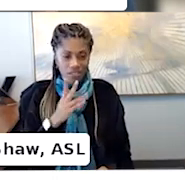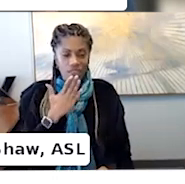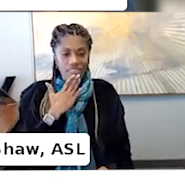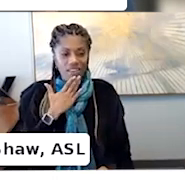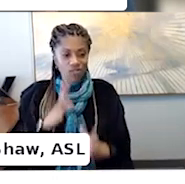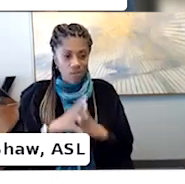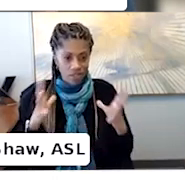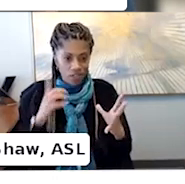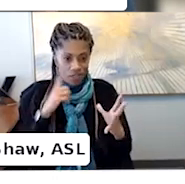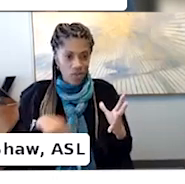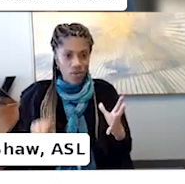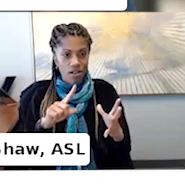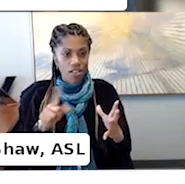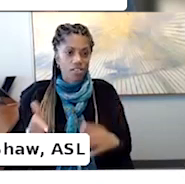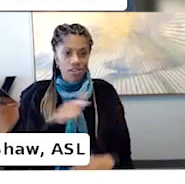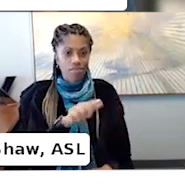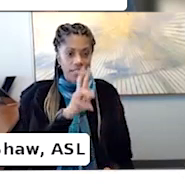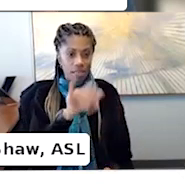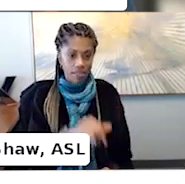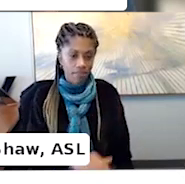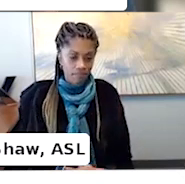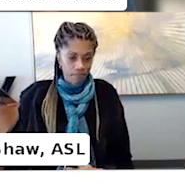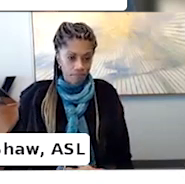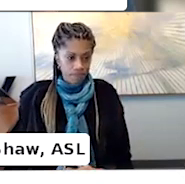so much. I'll pass it off to Emily.